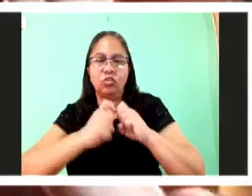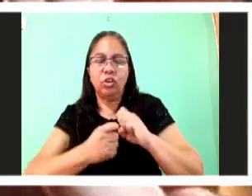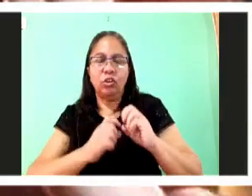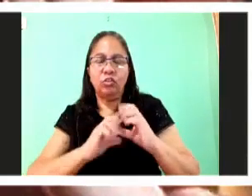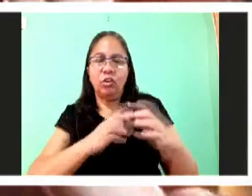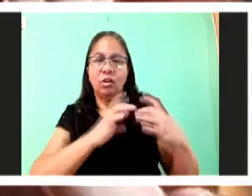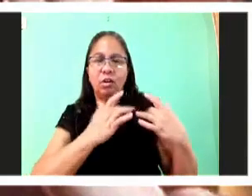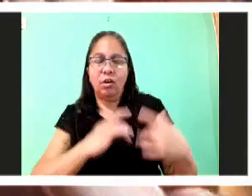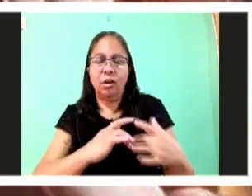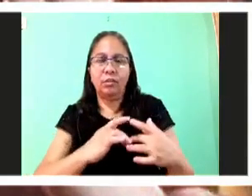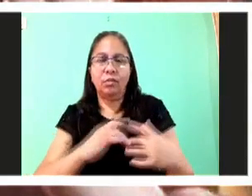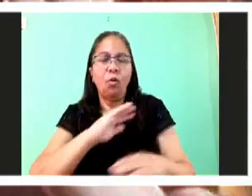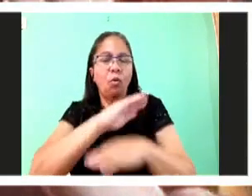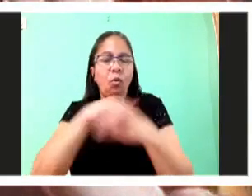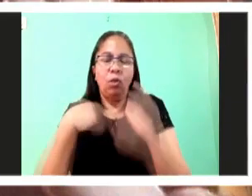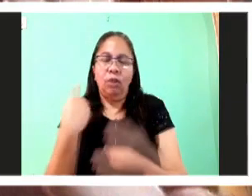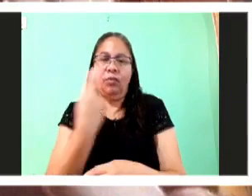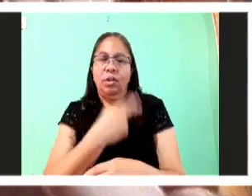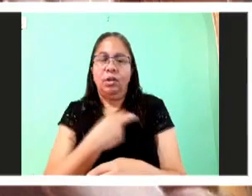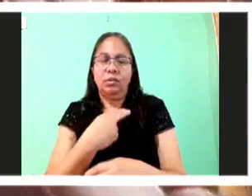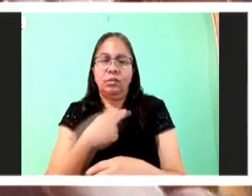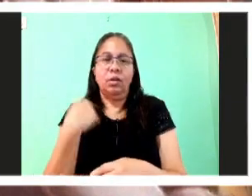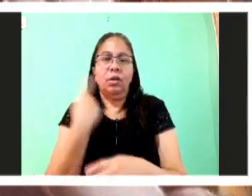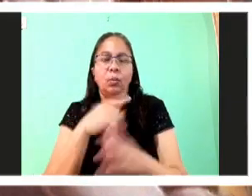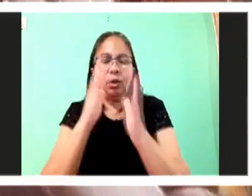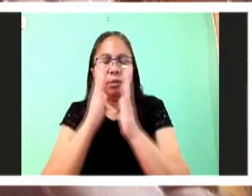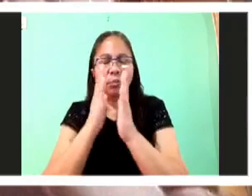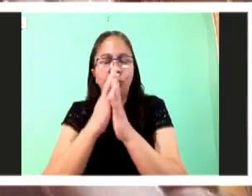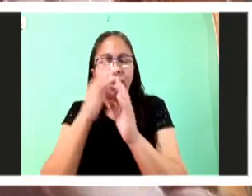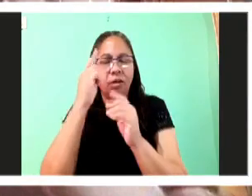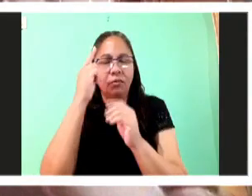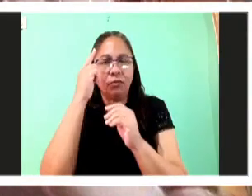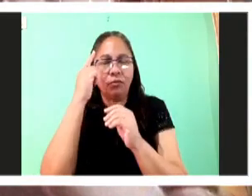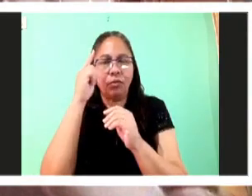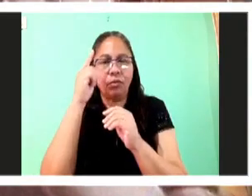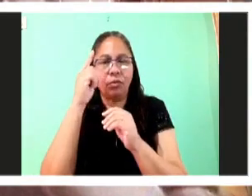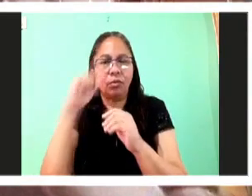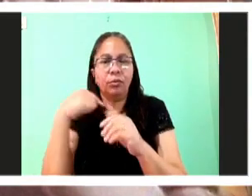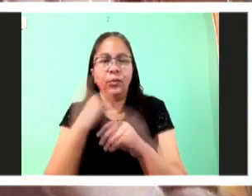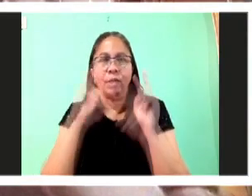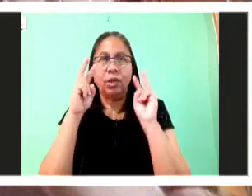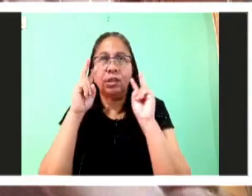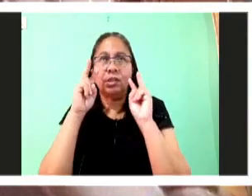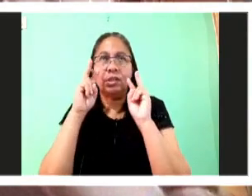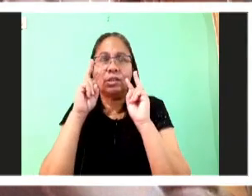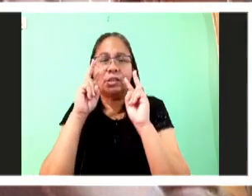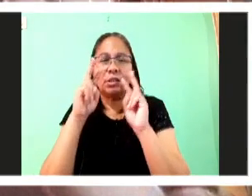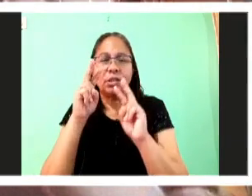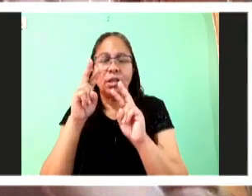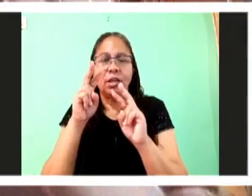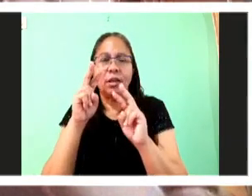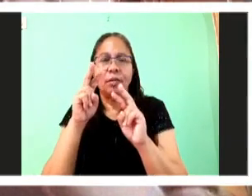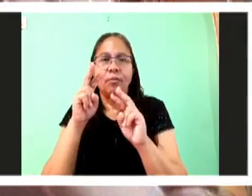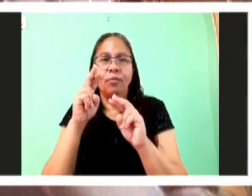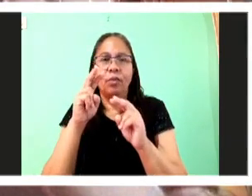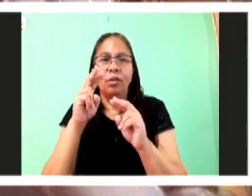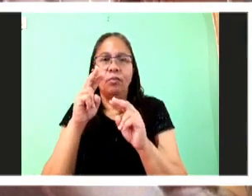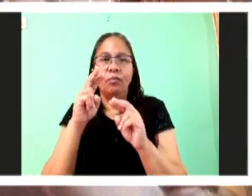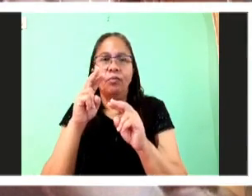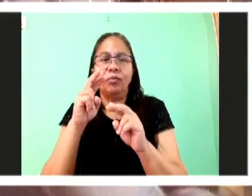for all of us, that we may see the high dignity to which you have raised